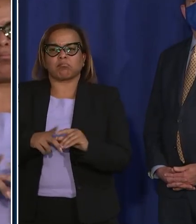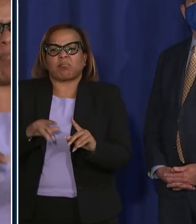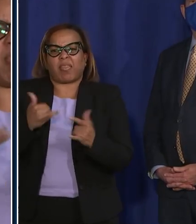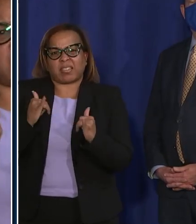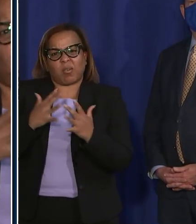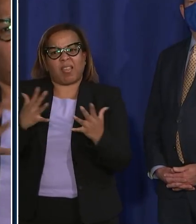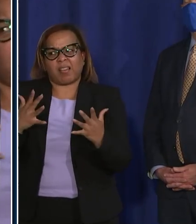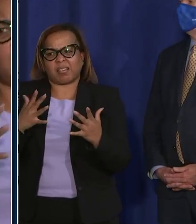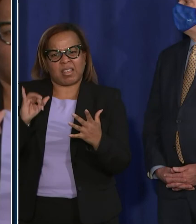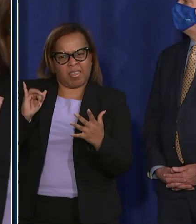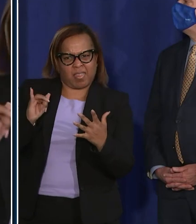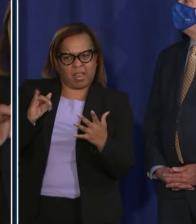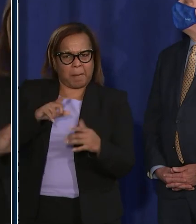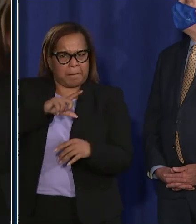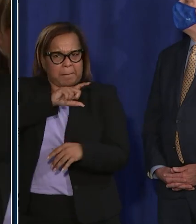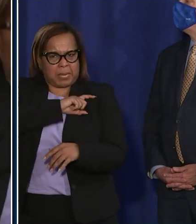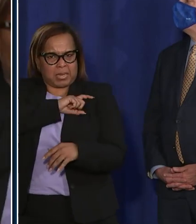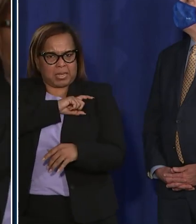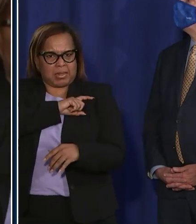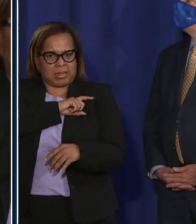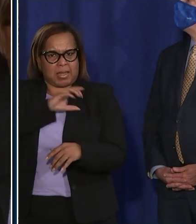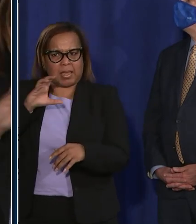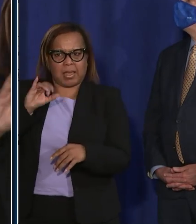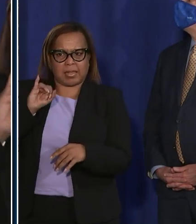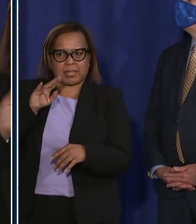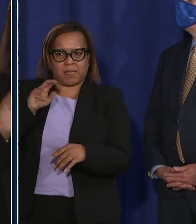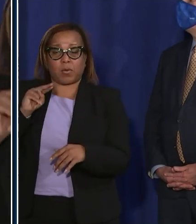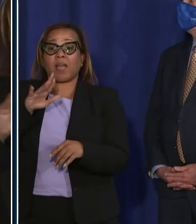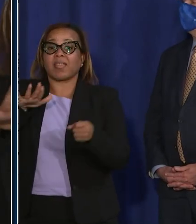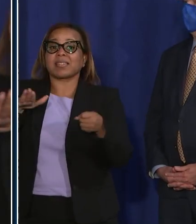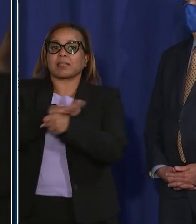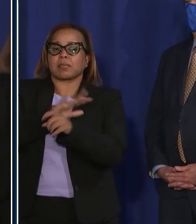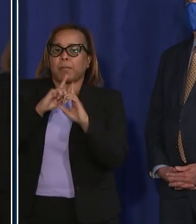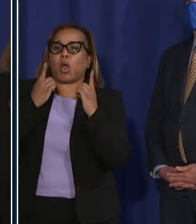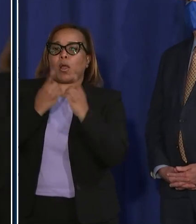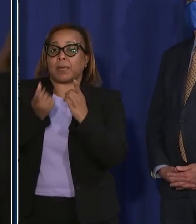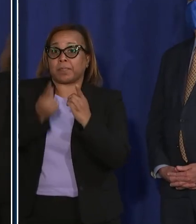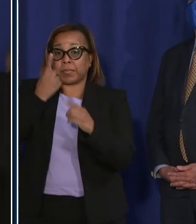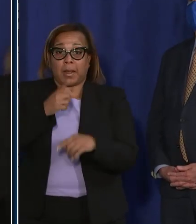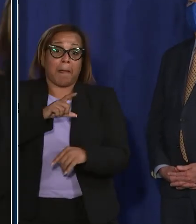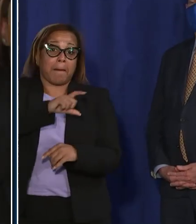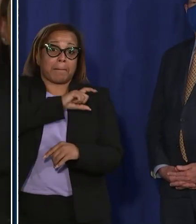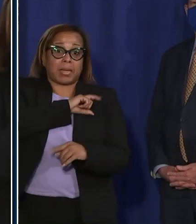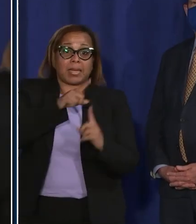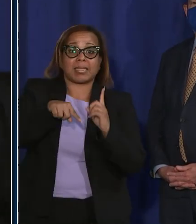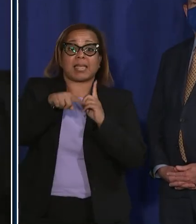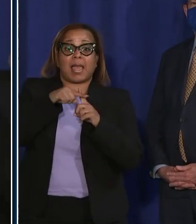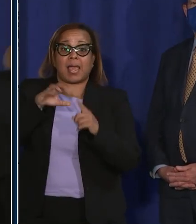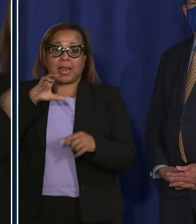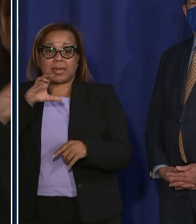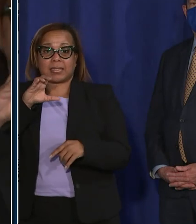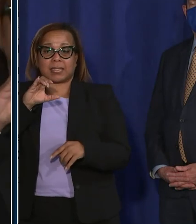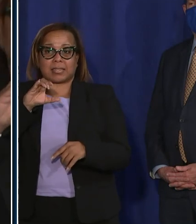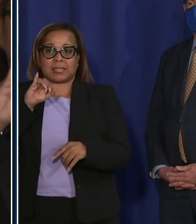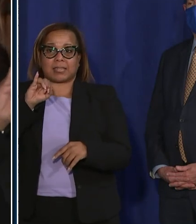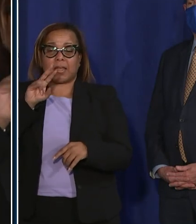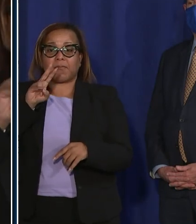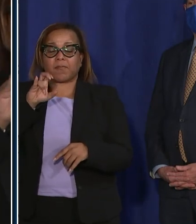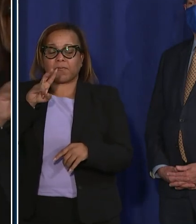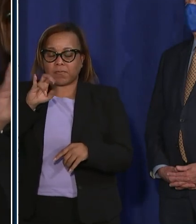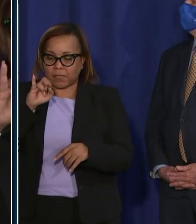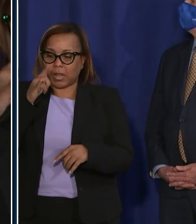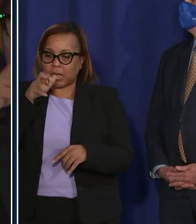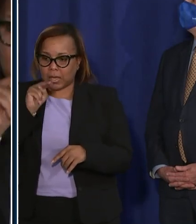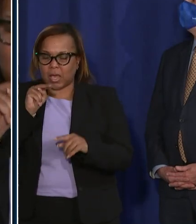still high. Is that police and civilian? Or? That's the entire department. Yeah, that's police and civilian. We'll get you a breakdown of what that number is